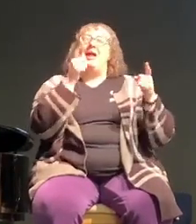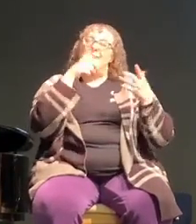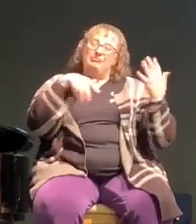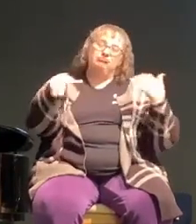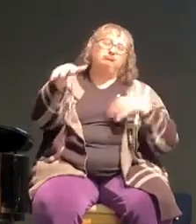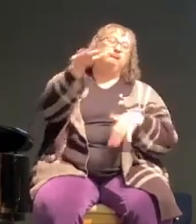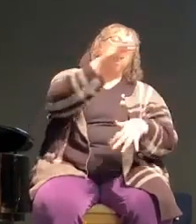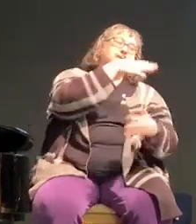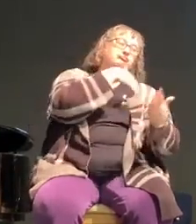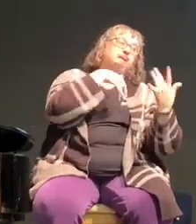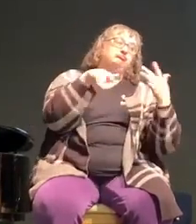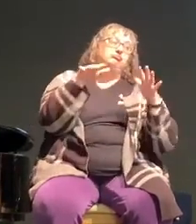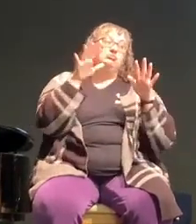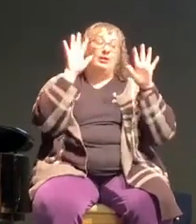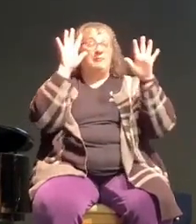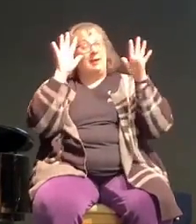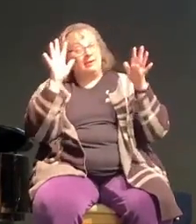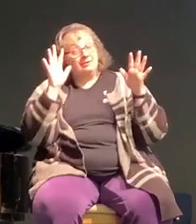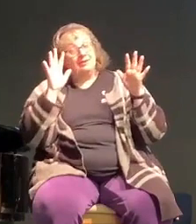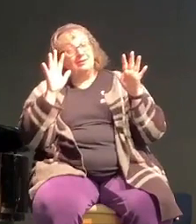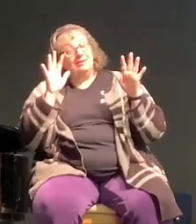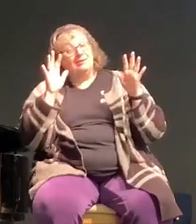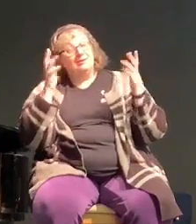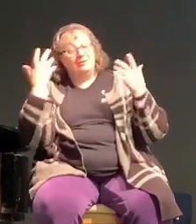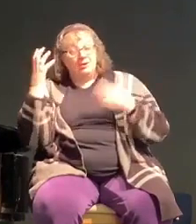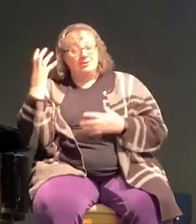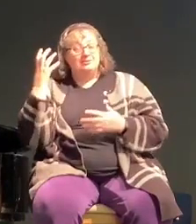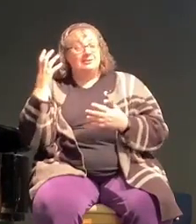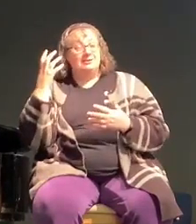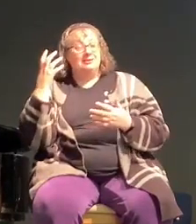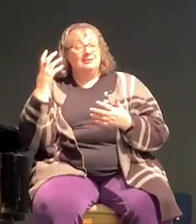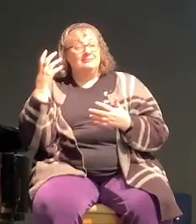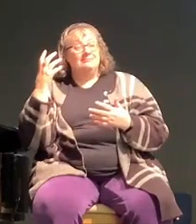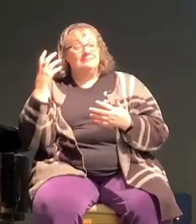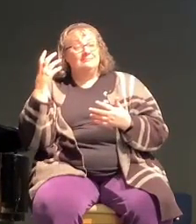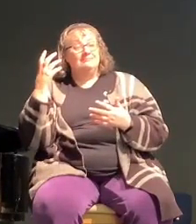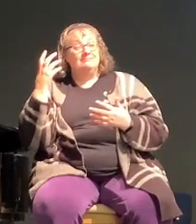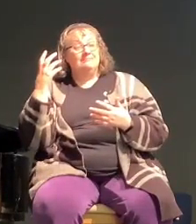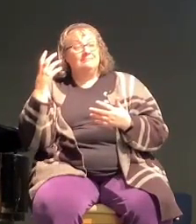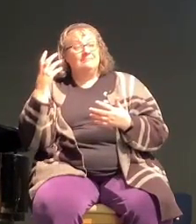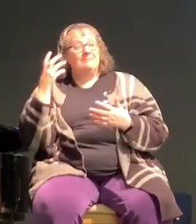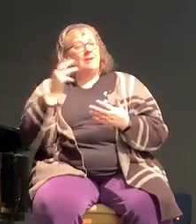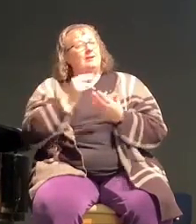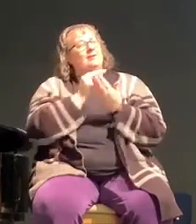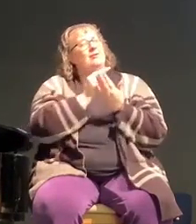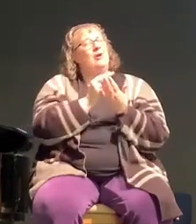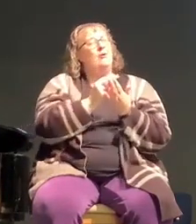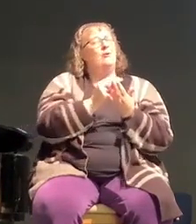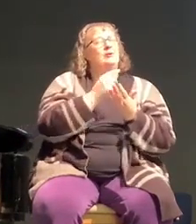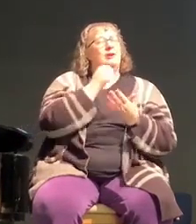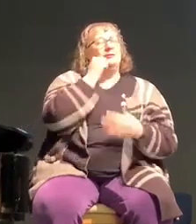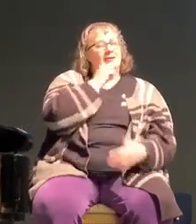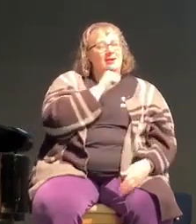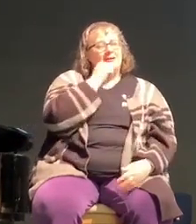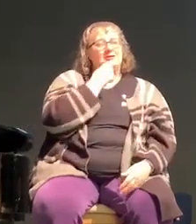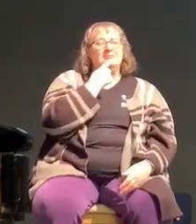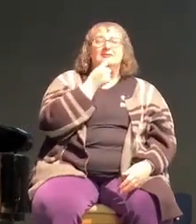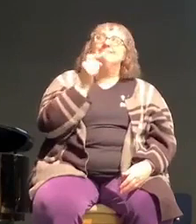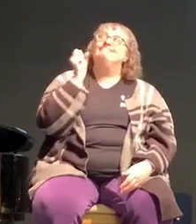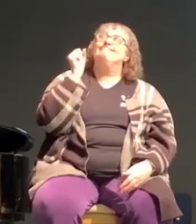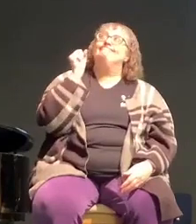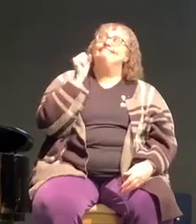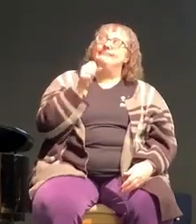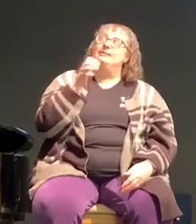him was amazing and spectacular and crazy. But Noah just had to say daily, yes,